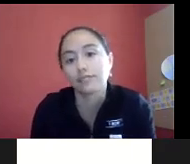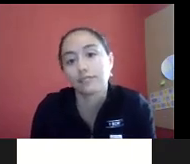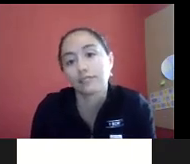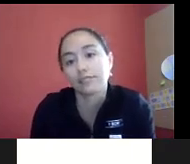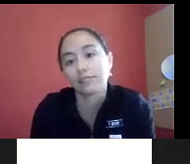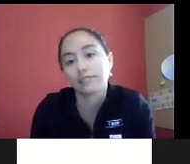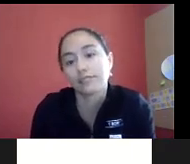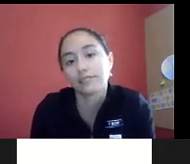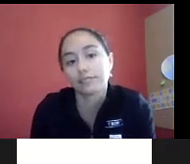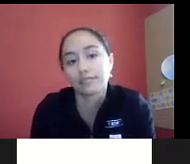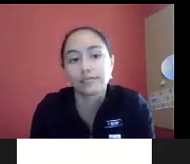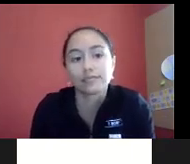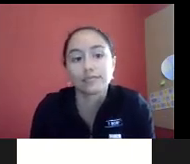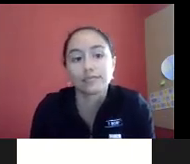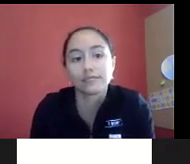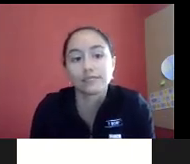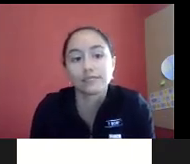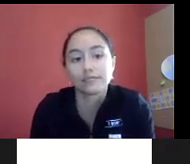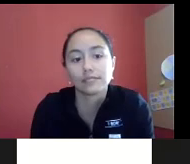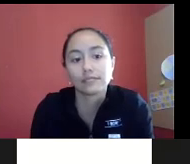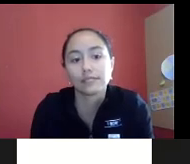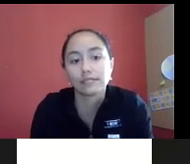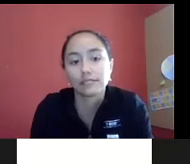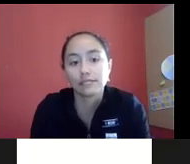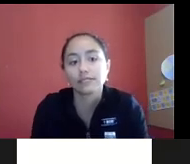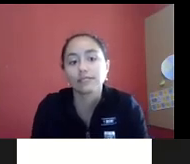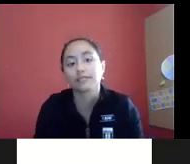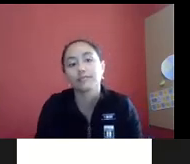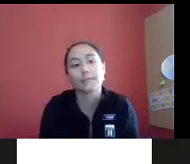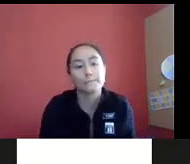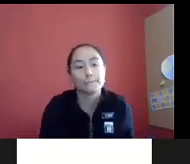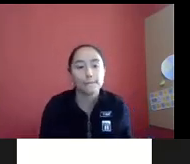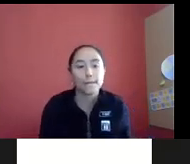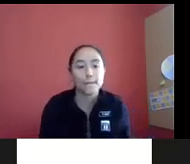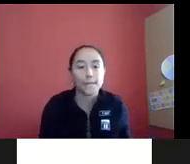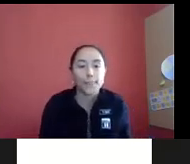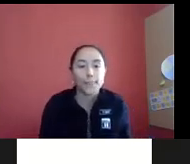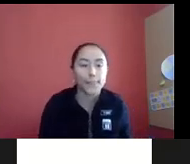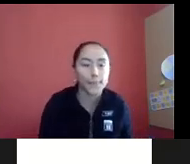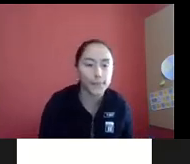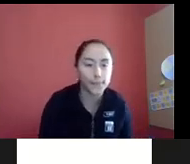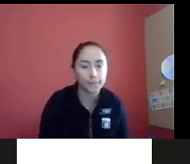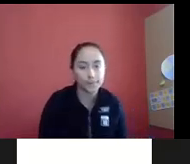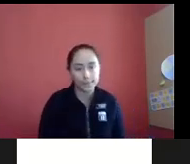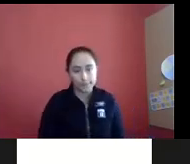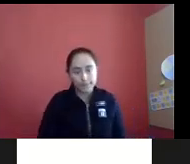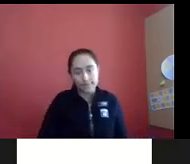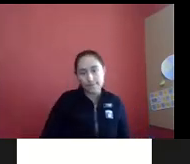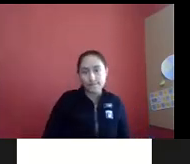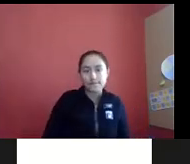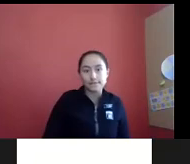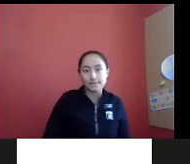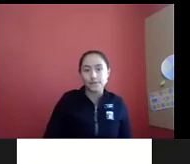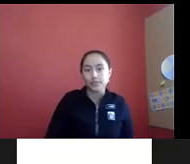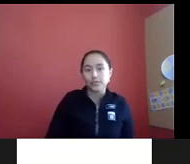is that your students could incorporate their creativity